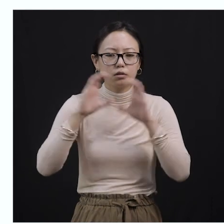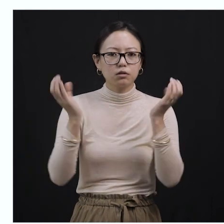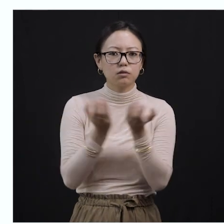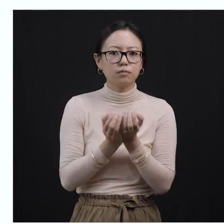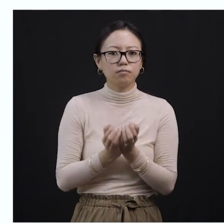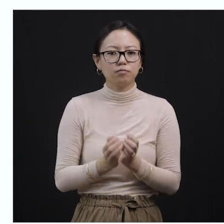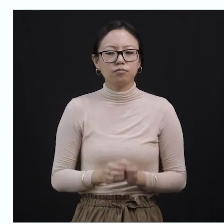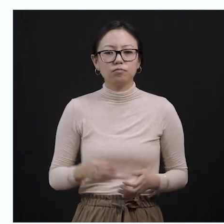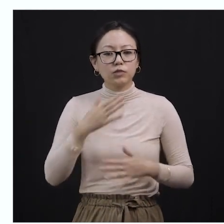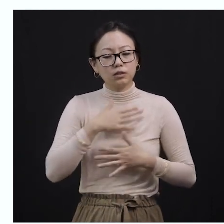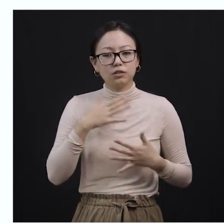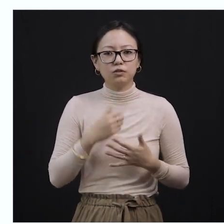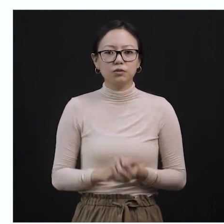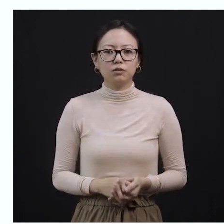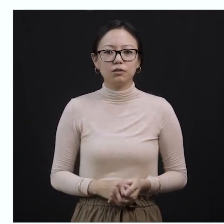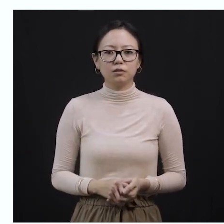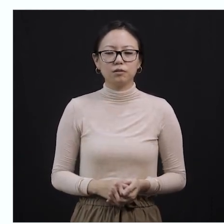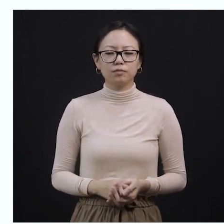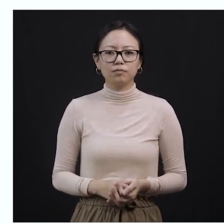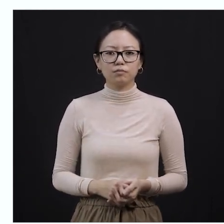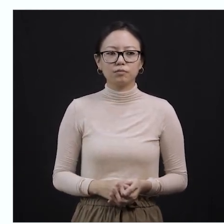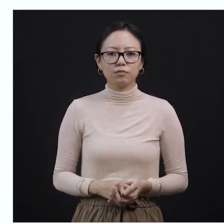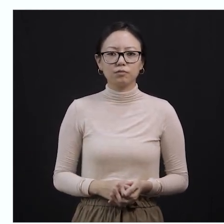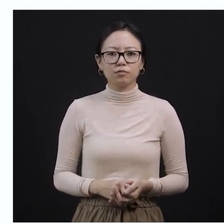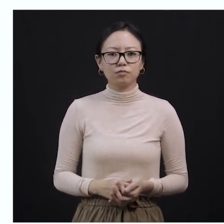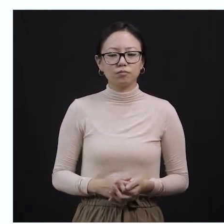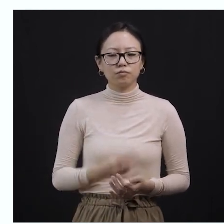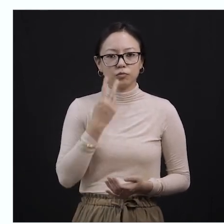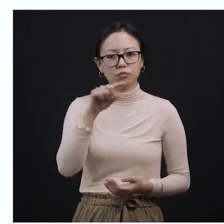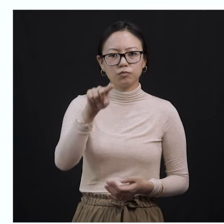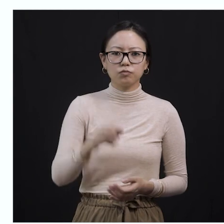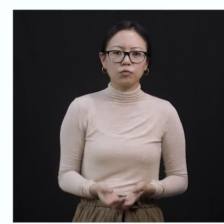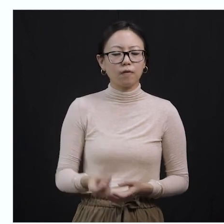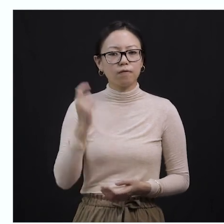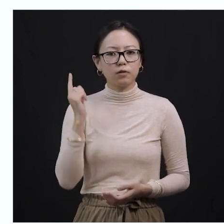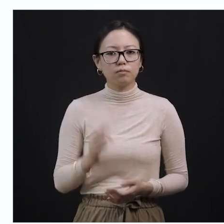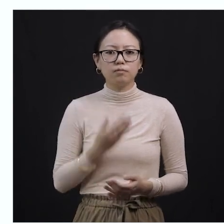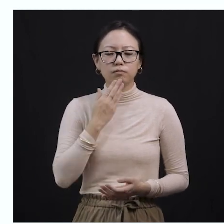learning about measurements. Look forward to another class. So see you soon. Thank you.